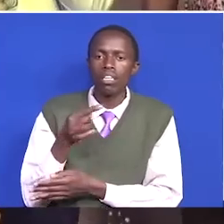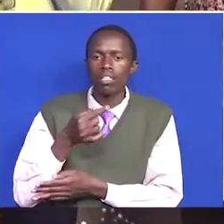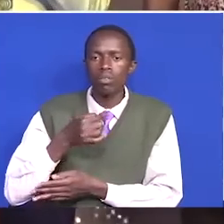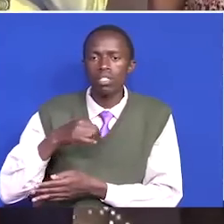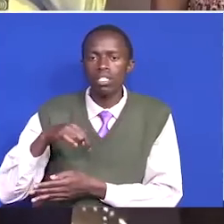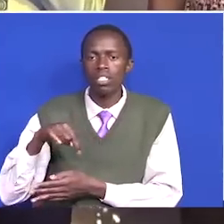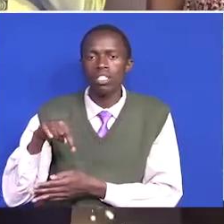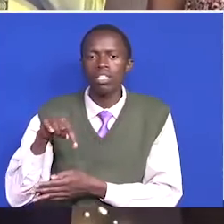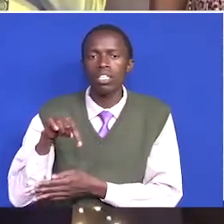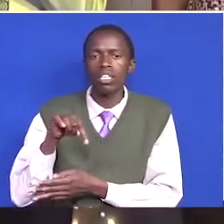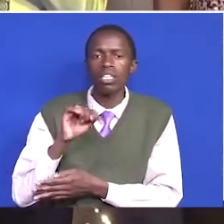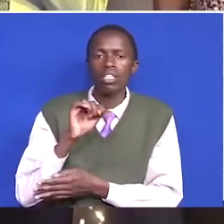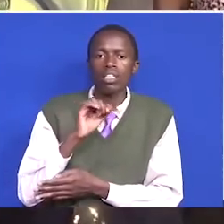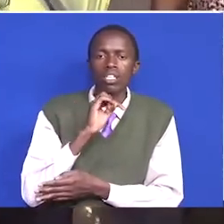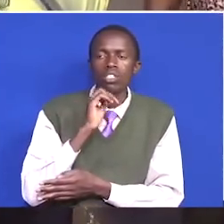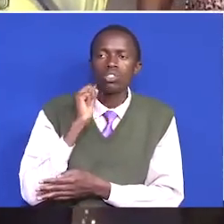That we